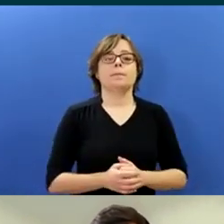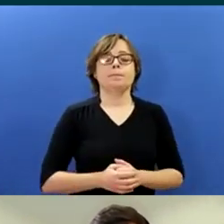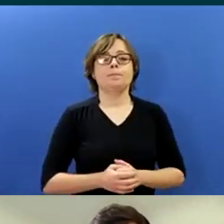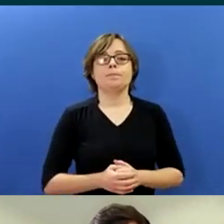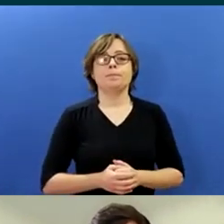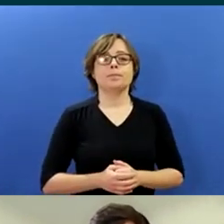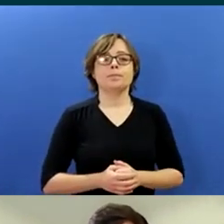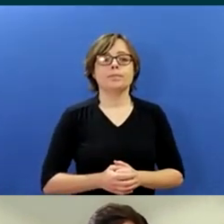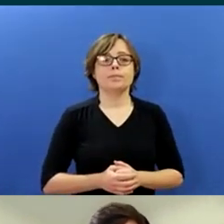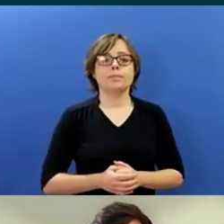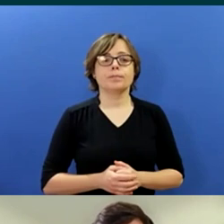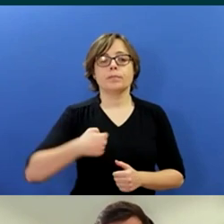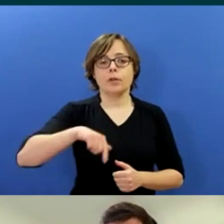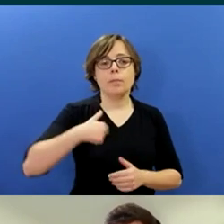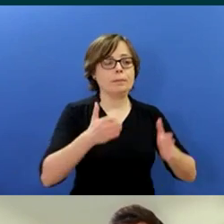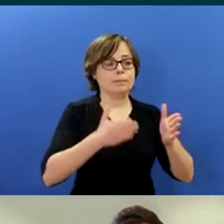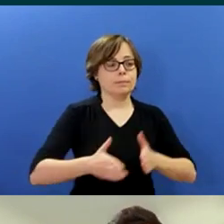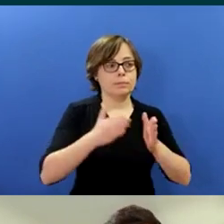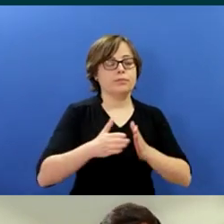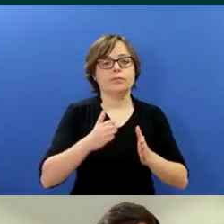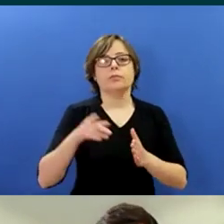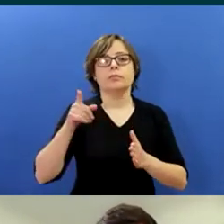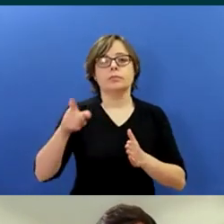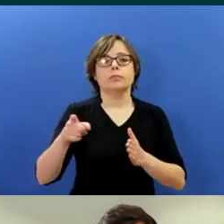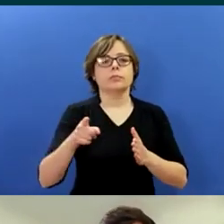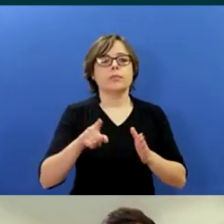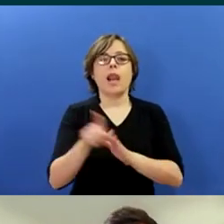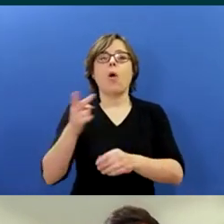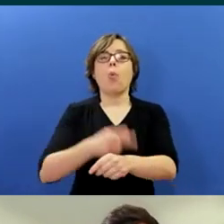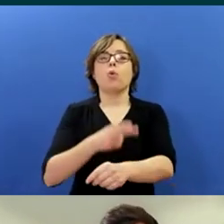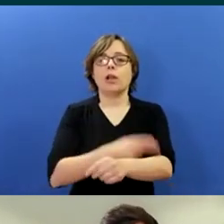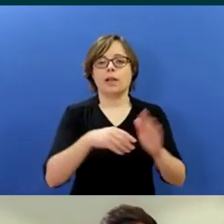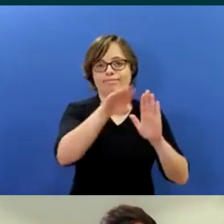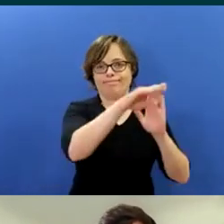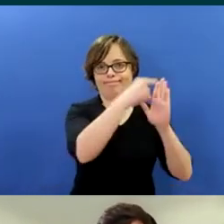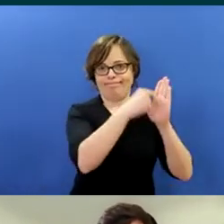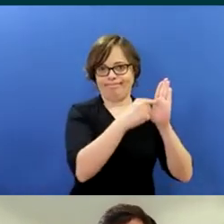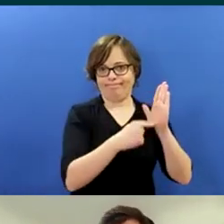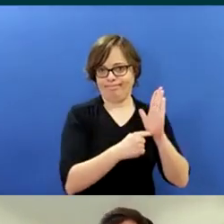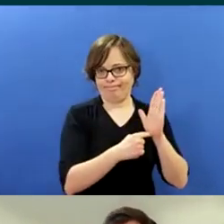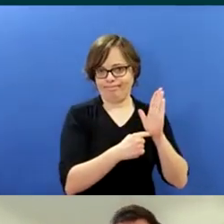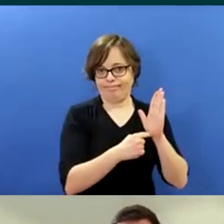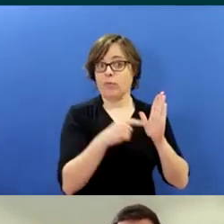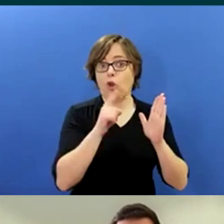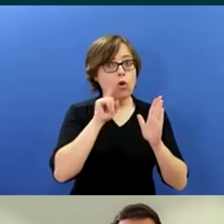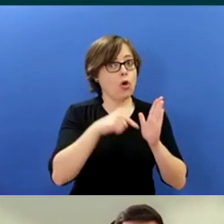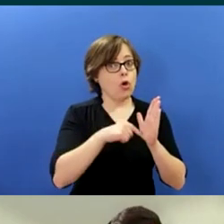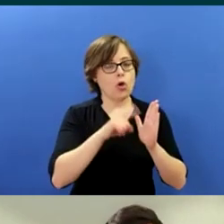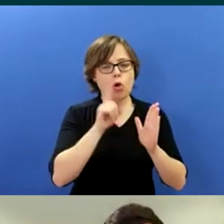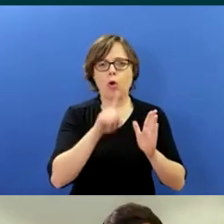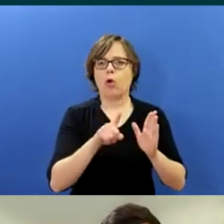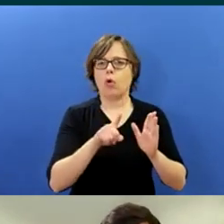at that time in a large internal process with many stakeholders to establish a common